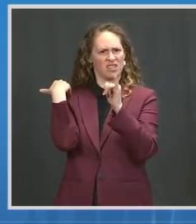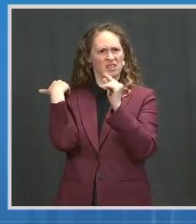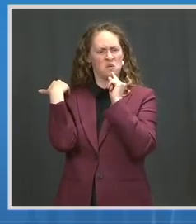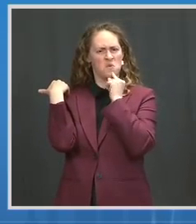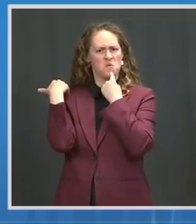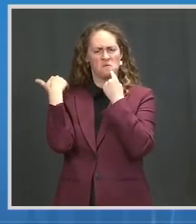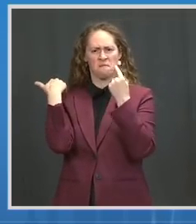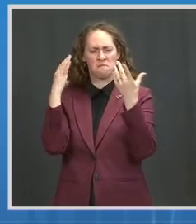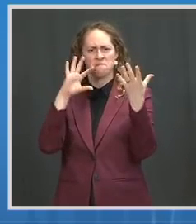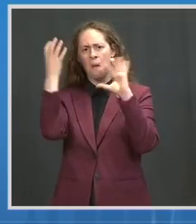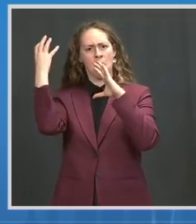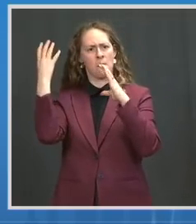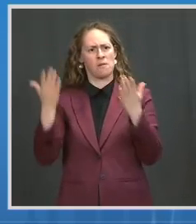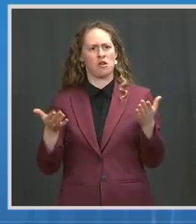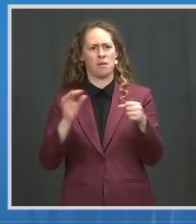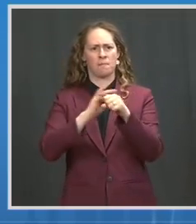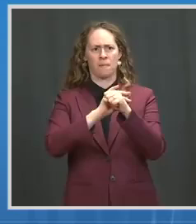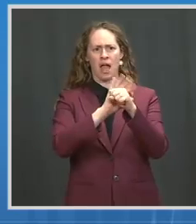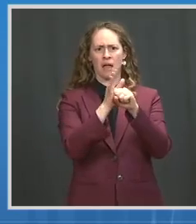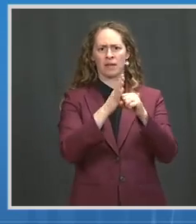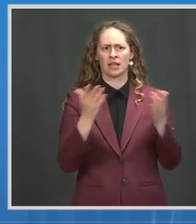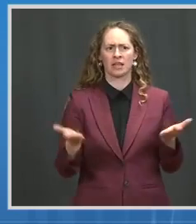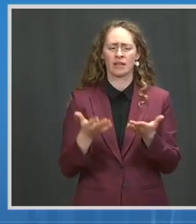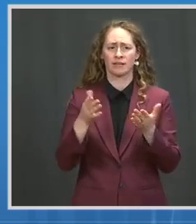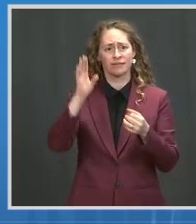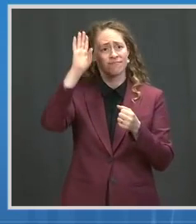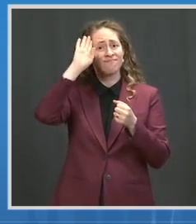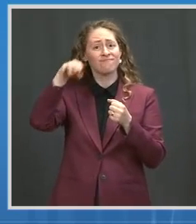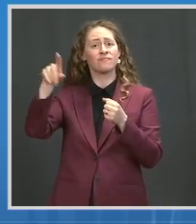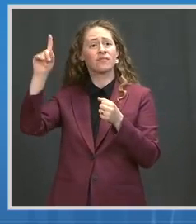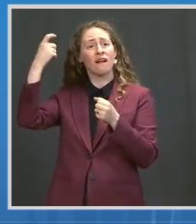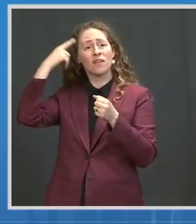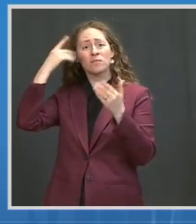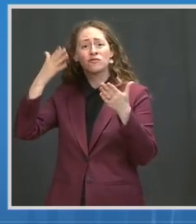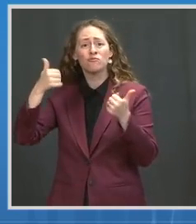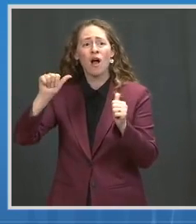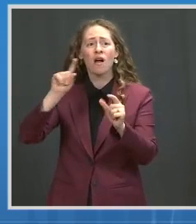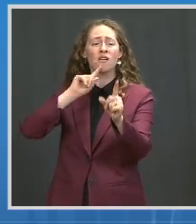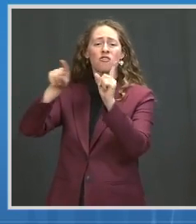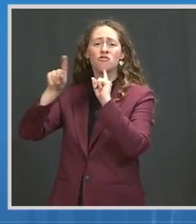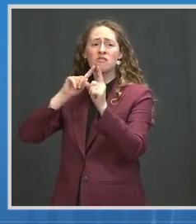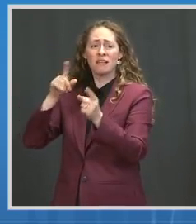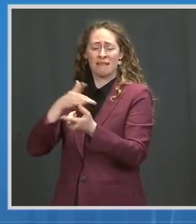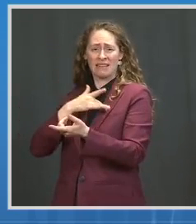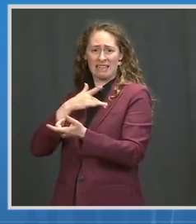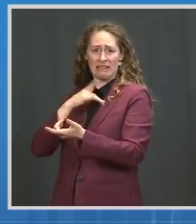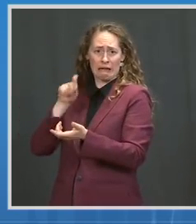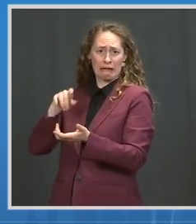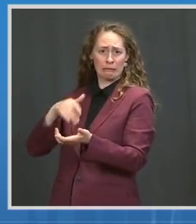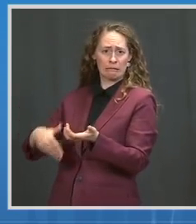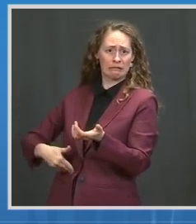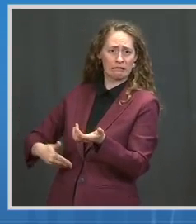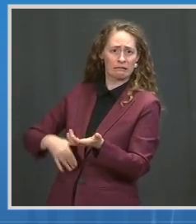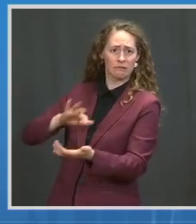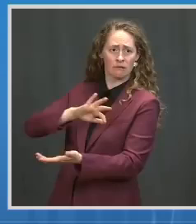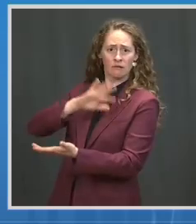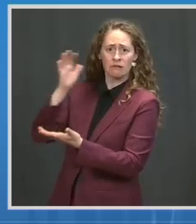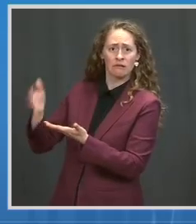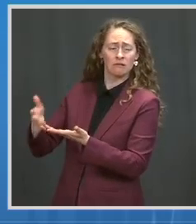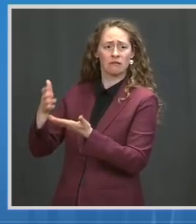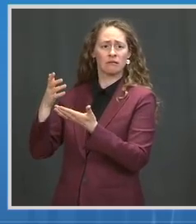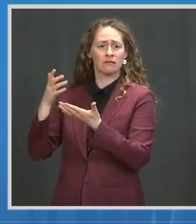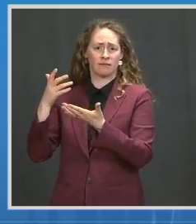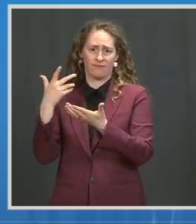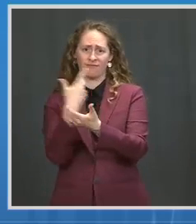were doing their jobs as the best they could, ordering as many doses as they felt they needed to be able to combat this